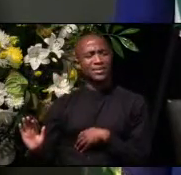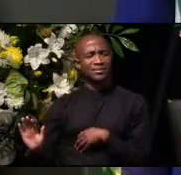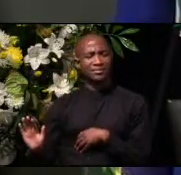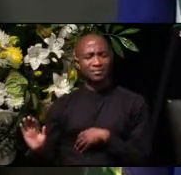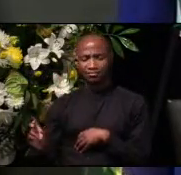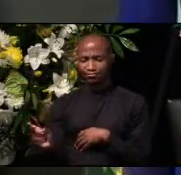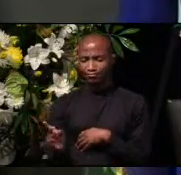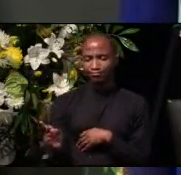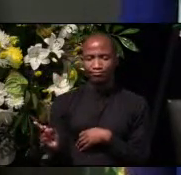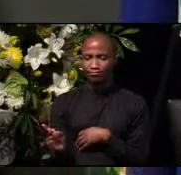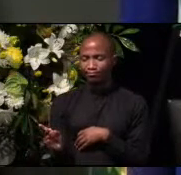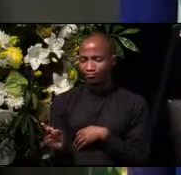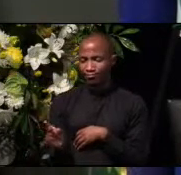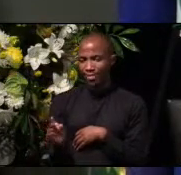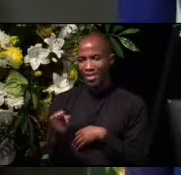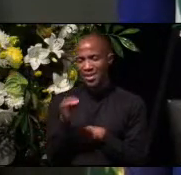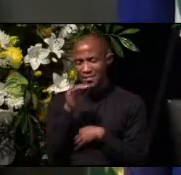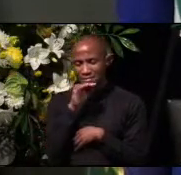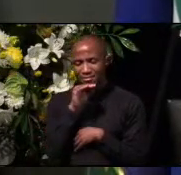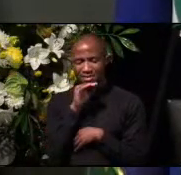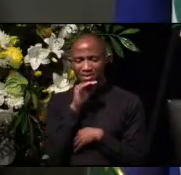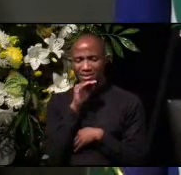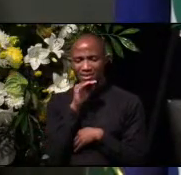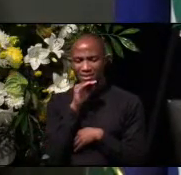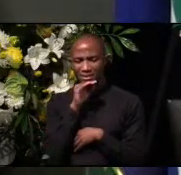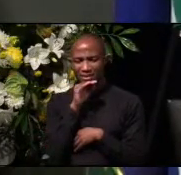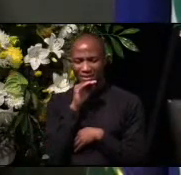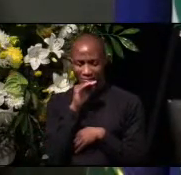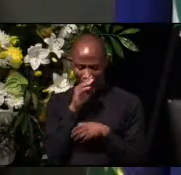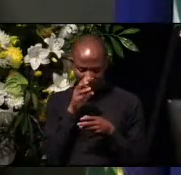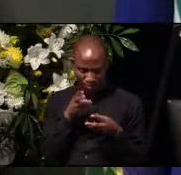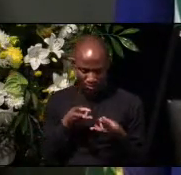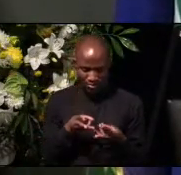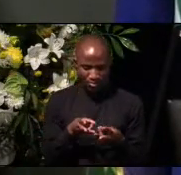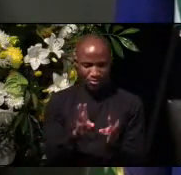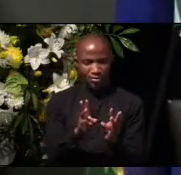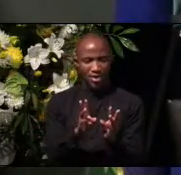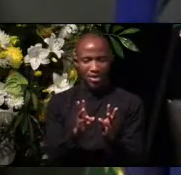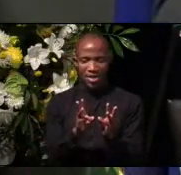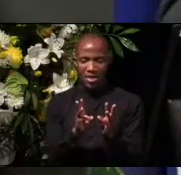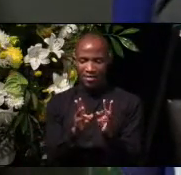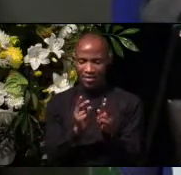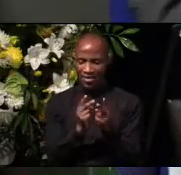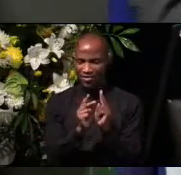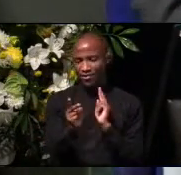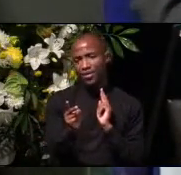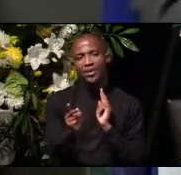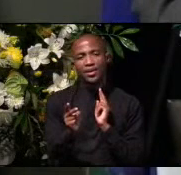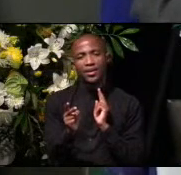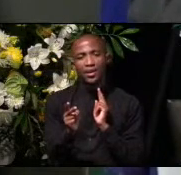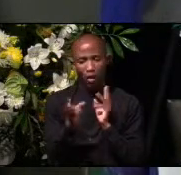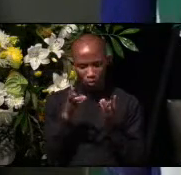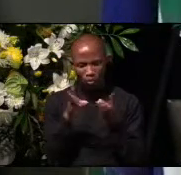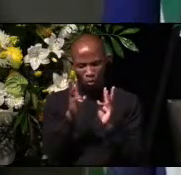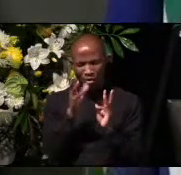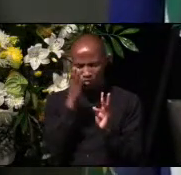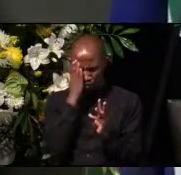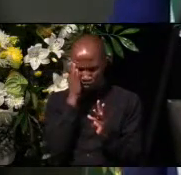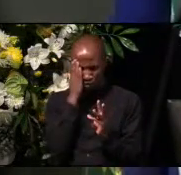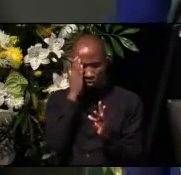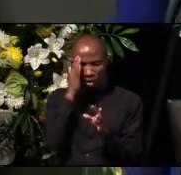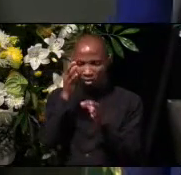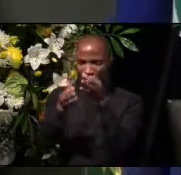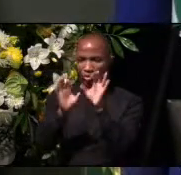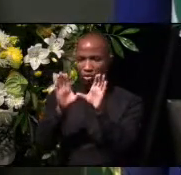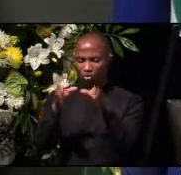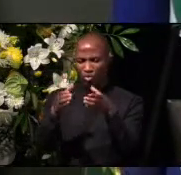so it means it's a completely different notion but a concept of what political parties will be it will start